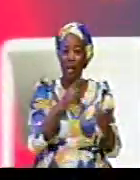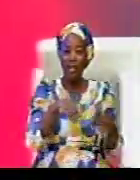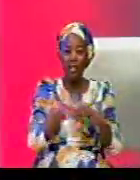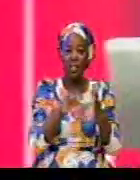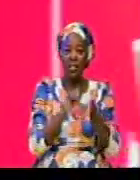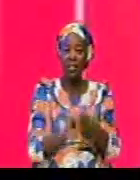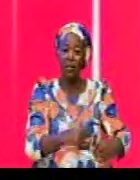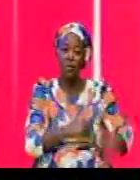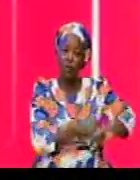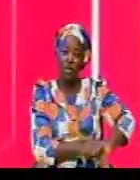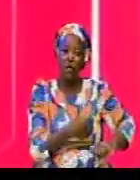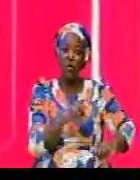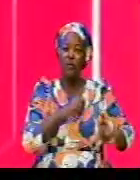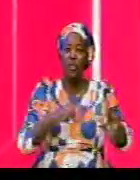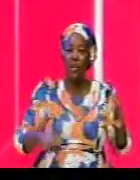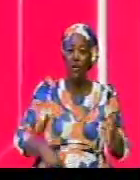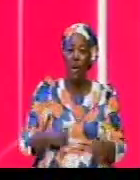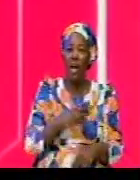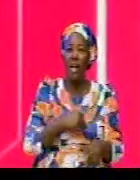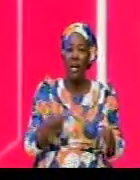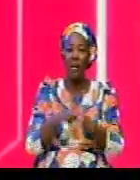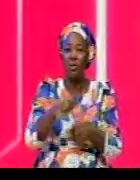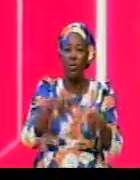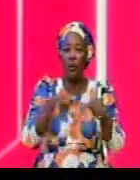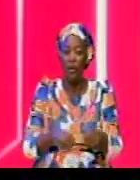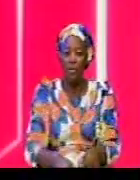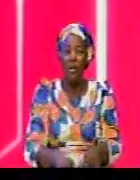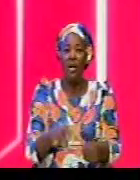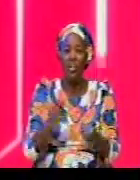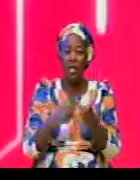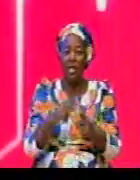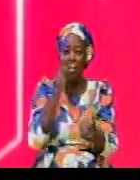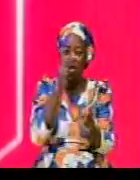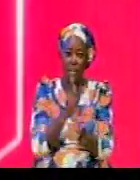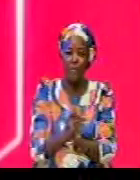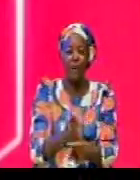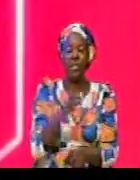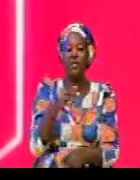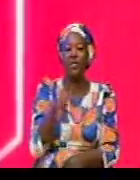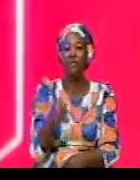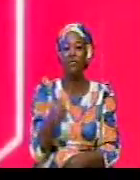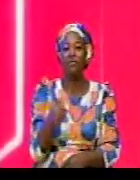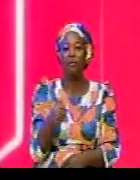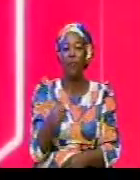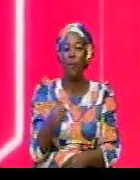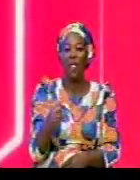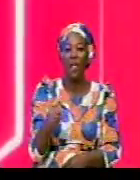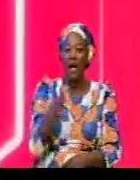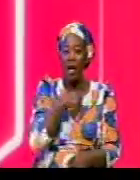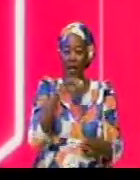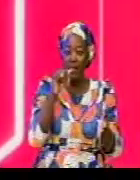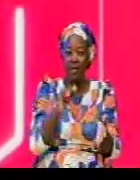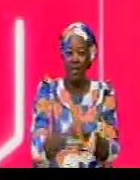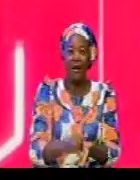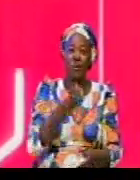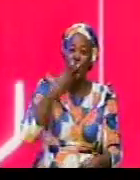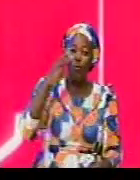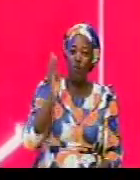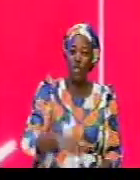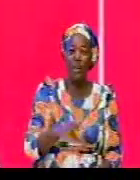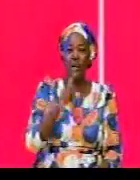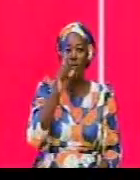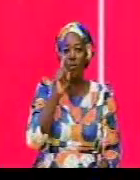in that tower, and in that protection of the Lord. And as you remain, he